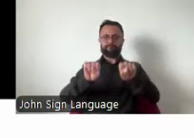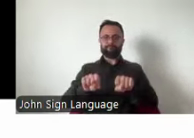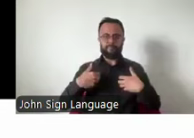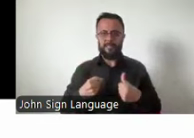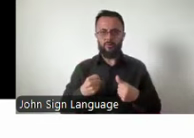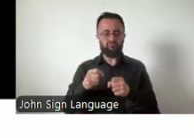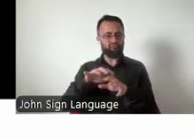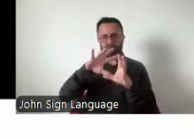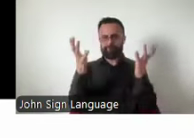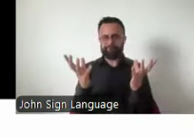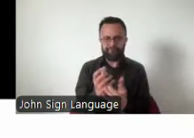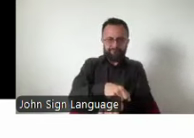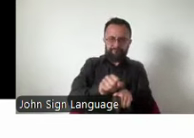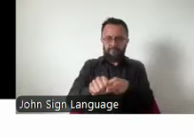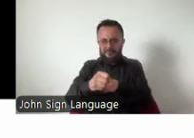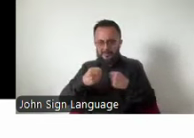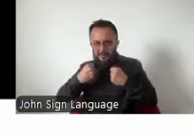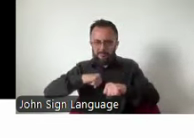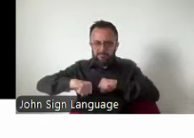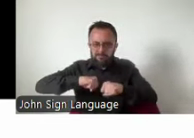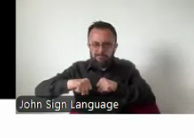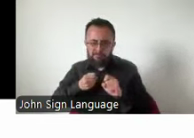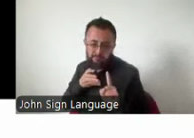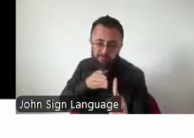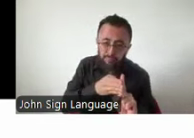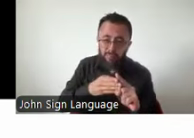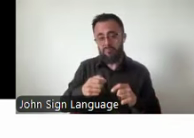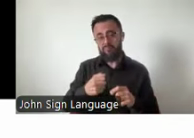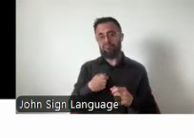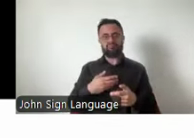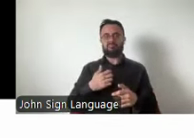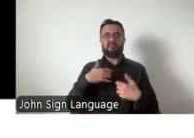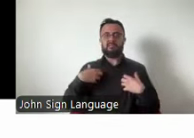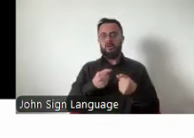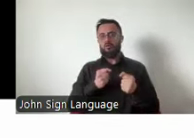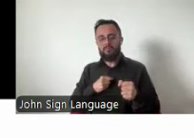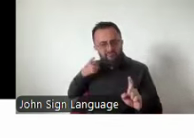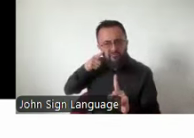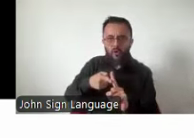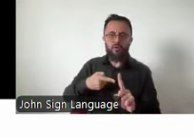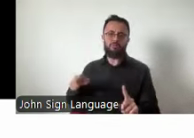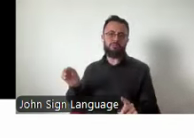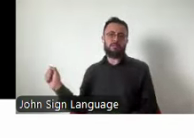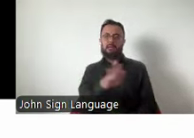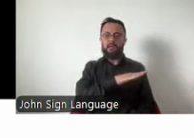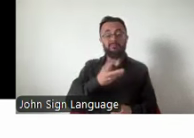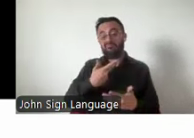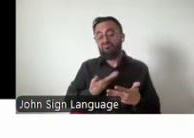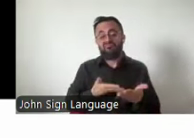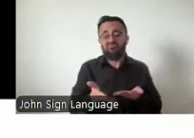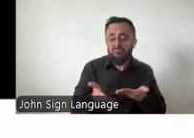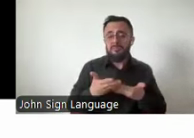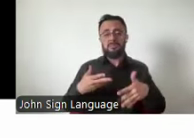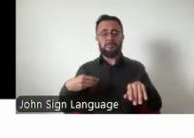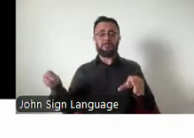are inclusive and accessible to everyone, including the most marginalized groups. And